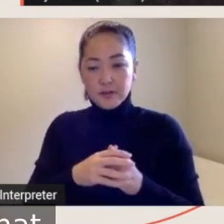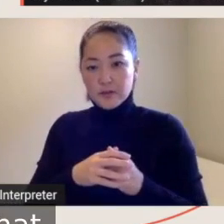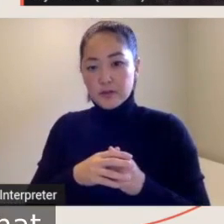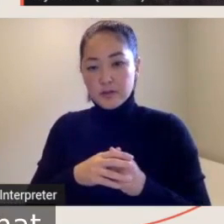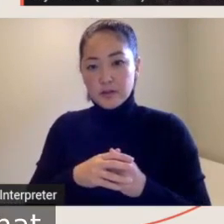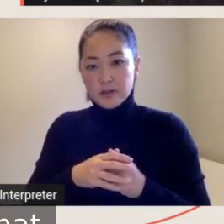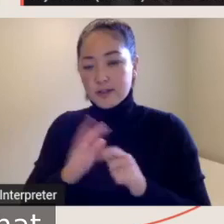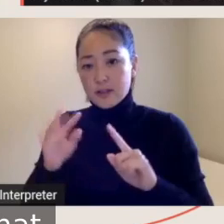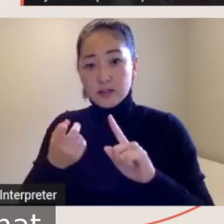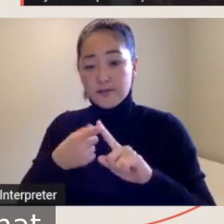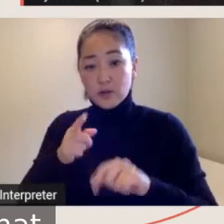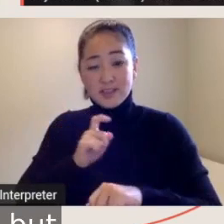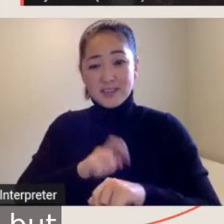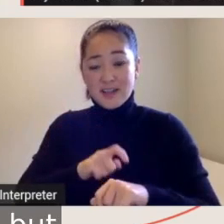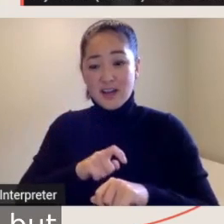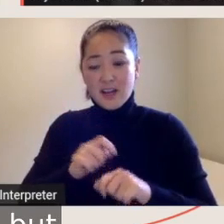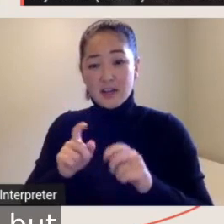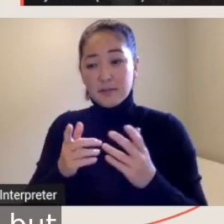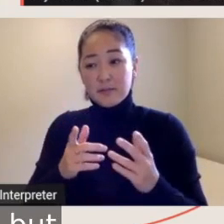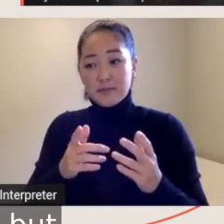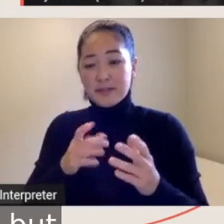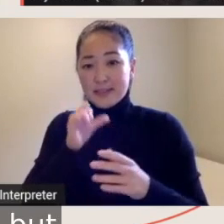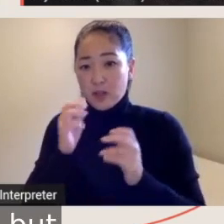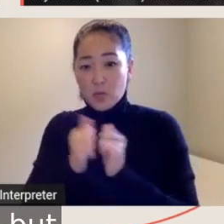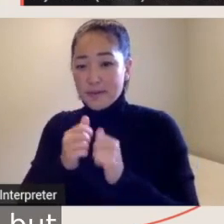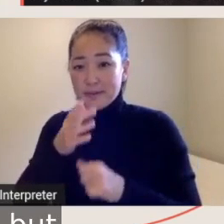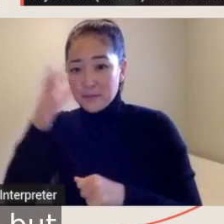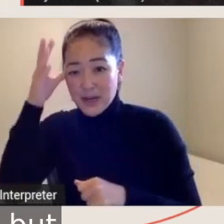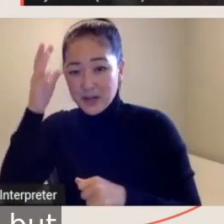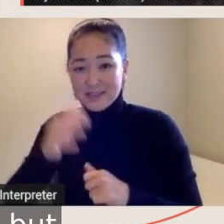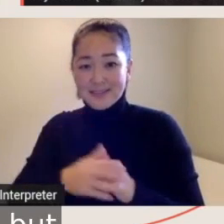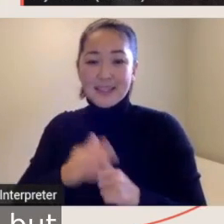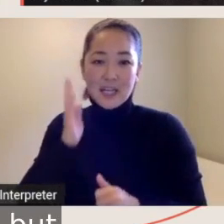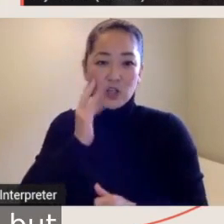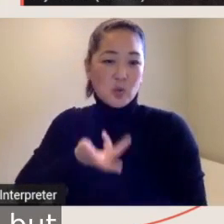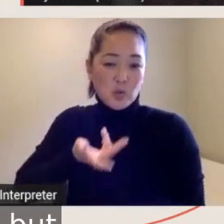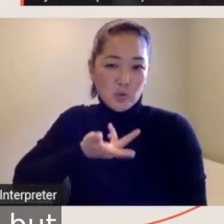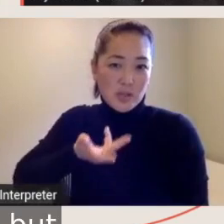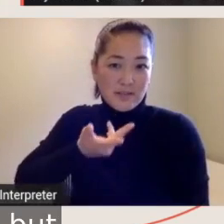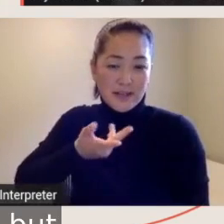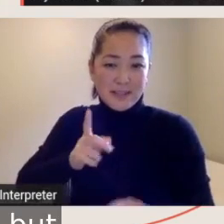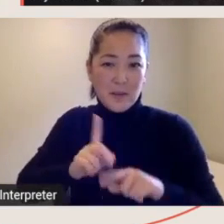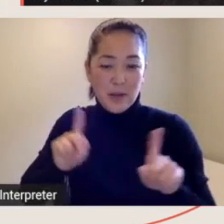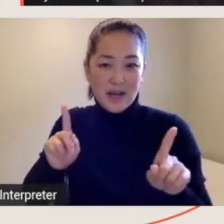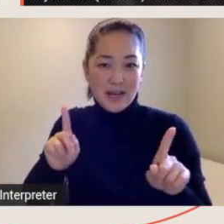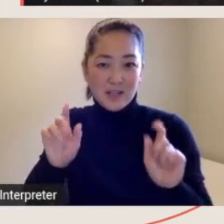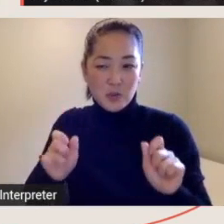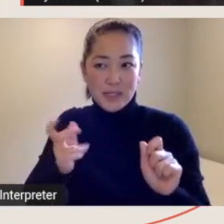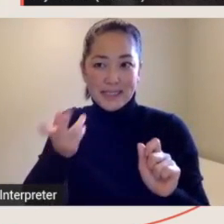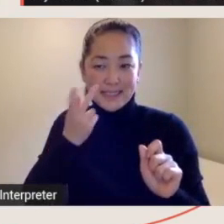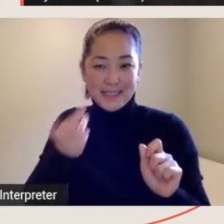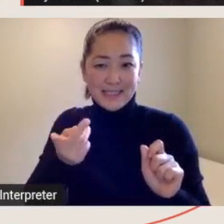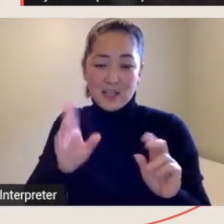that he was away from his parents and he knew us, of course, but you could still very visibly